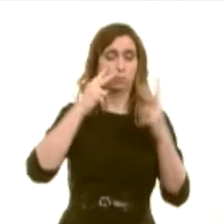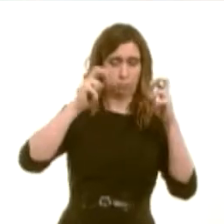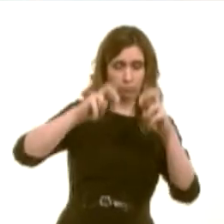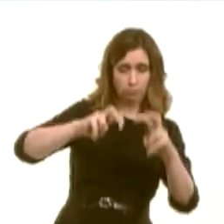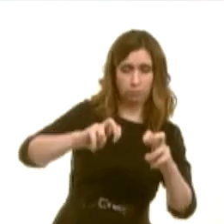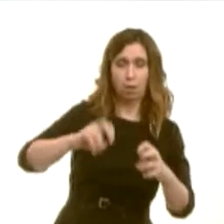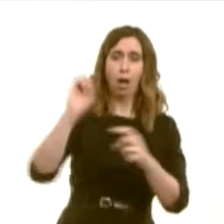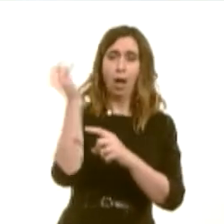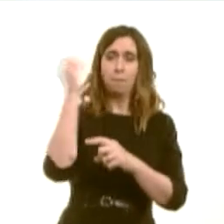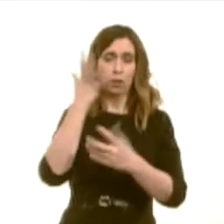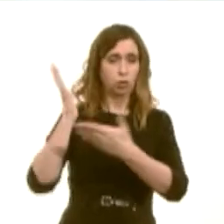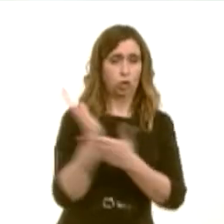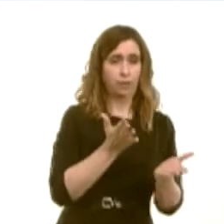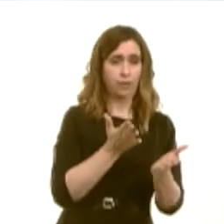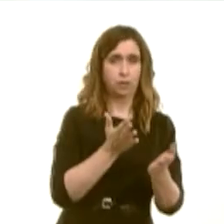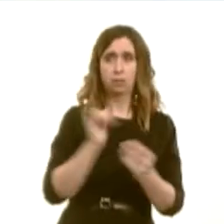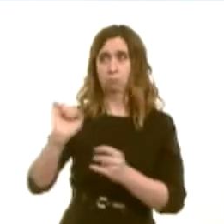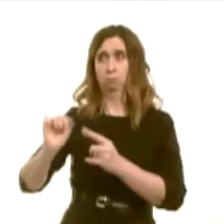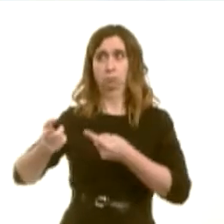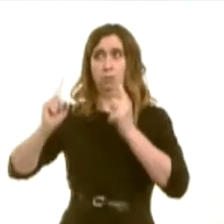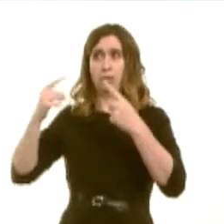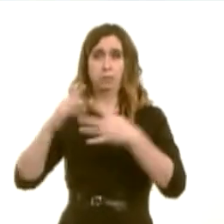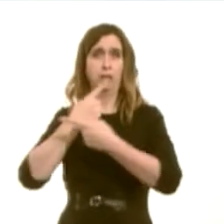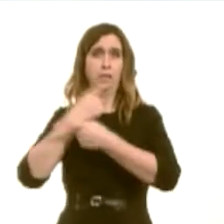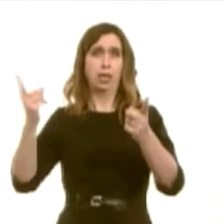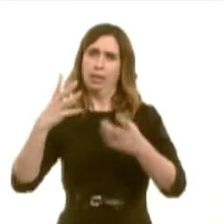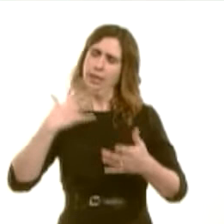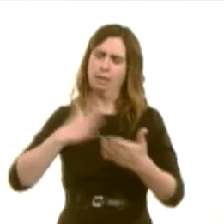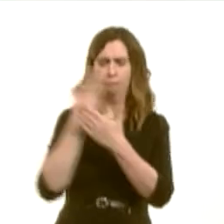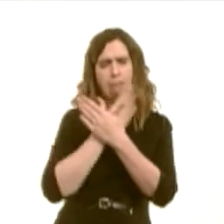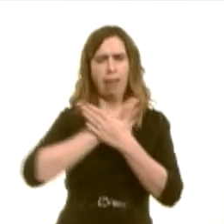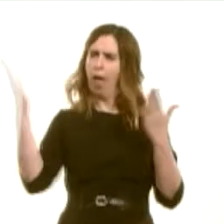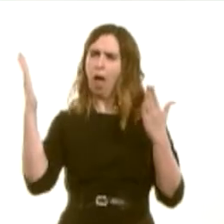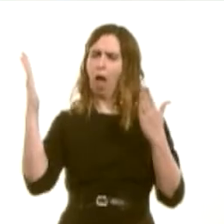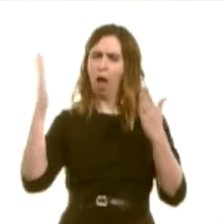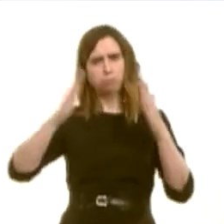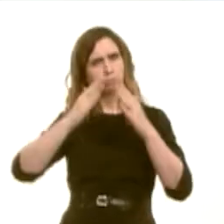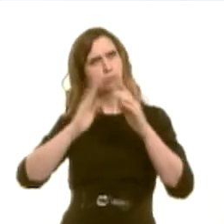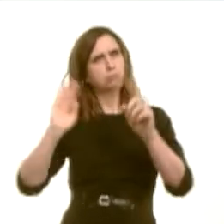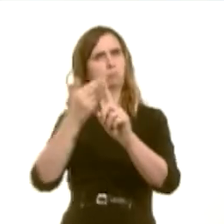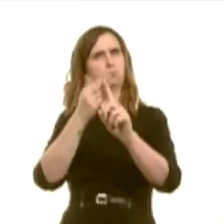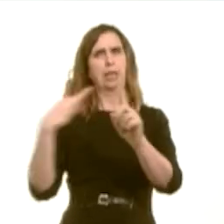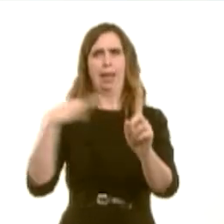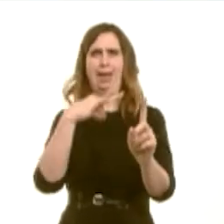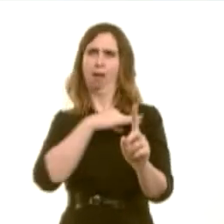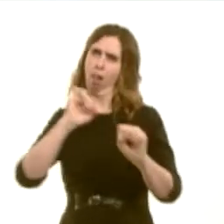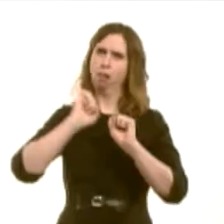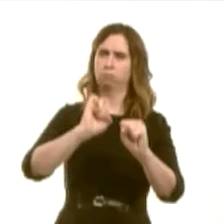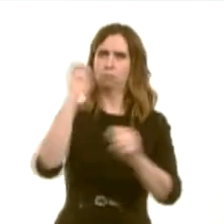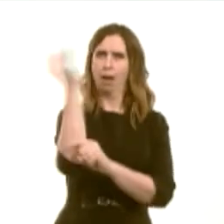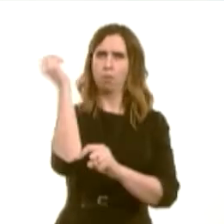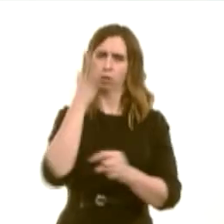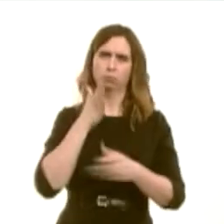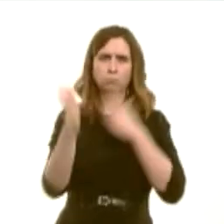Health Minister said that we needed, and I quote, an ambiguous agreement on its nature as a clinical service. do you agree